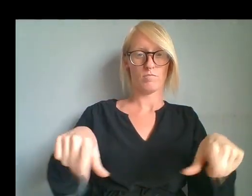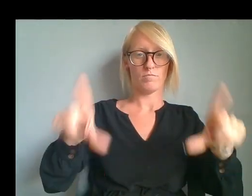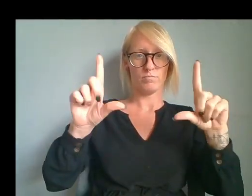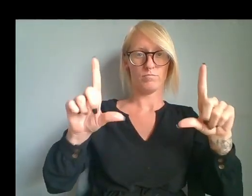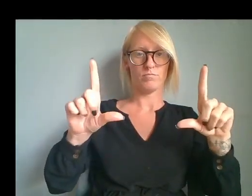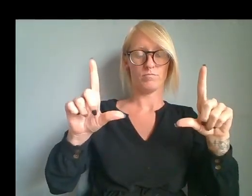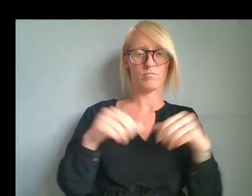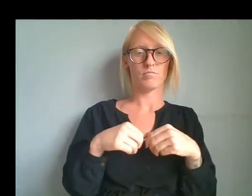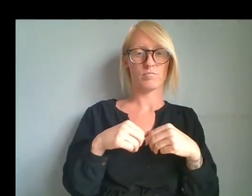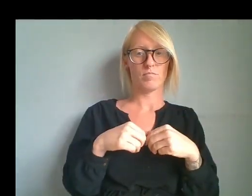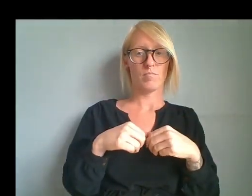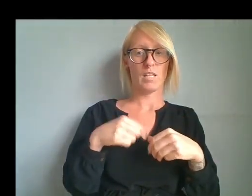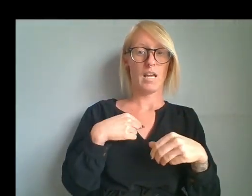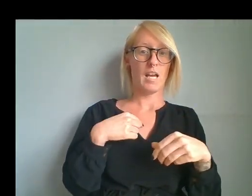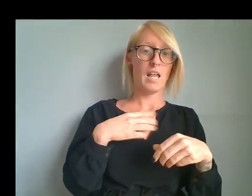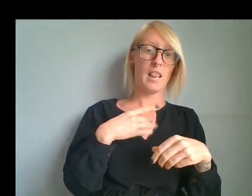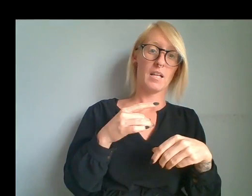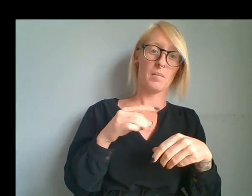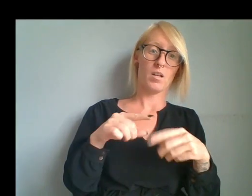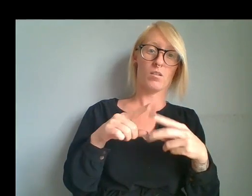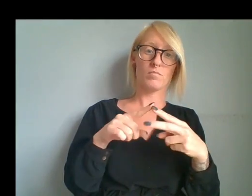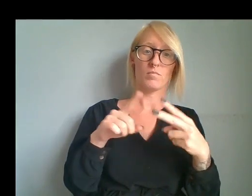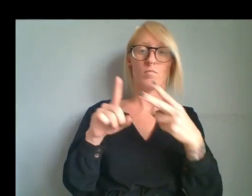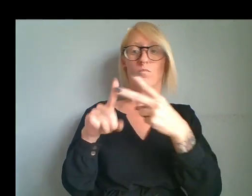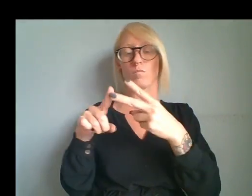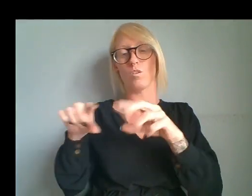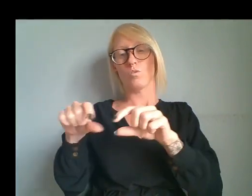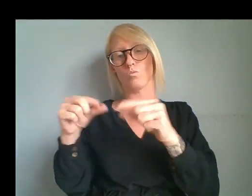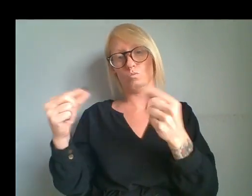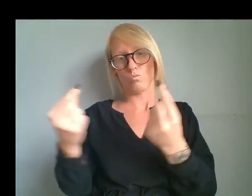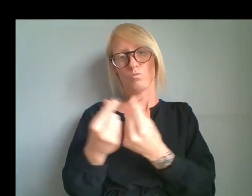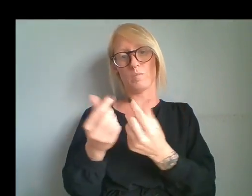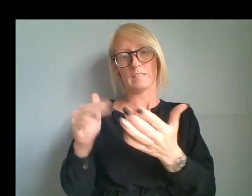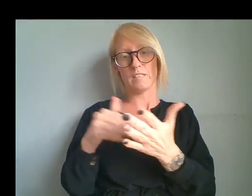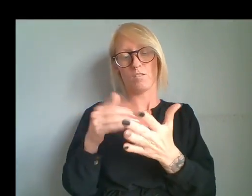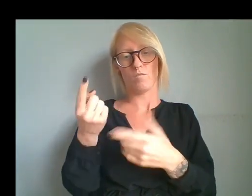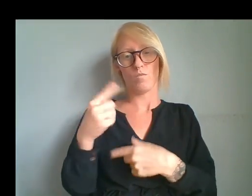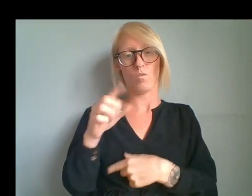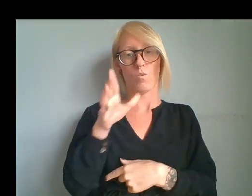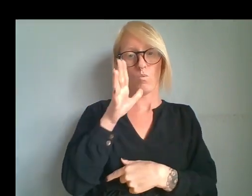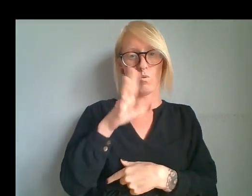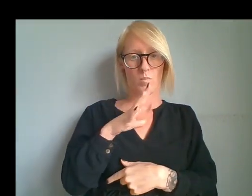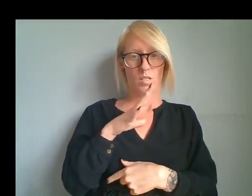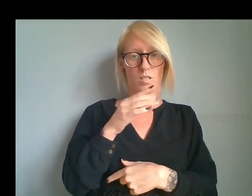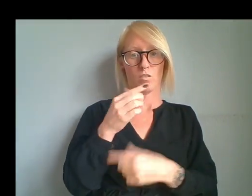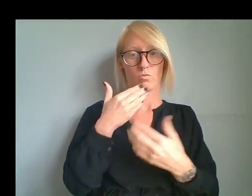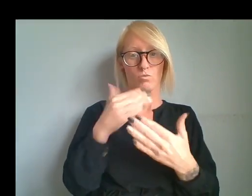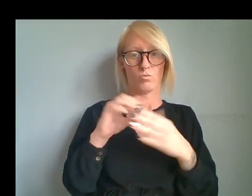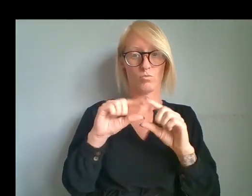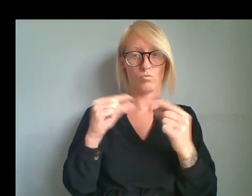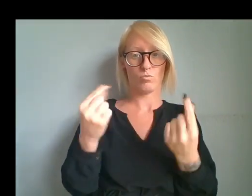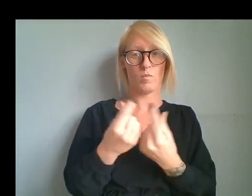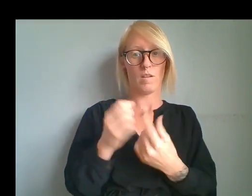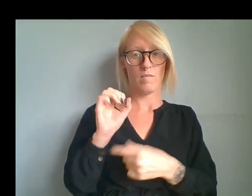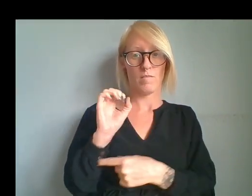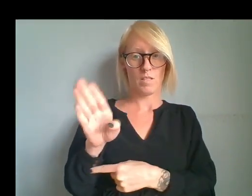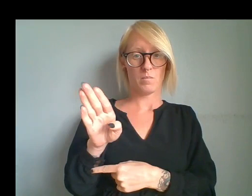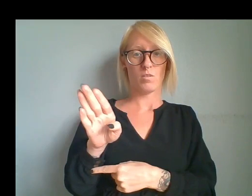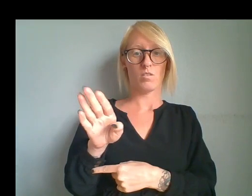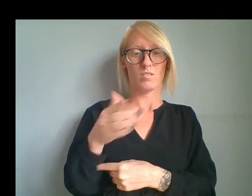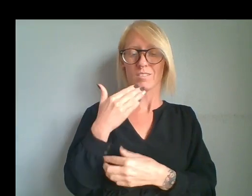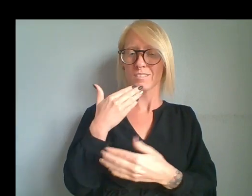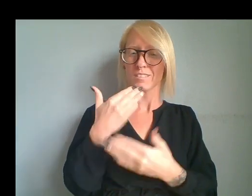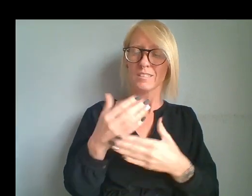What I like about groups, and I say check out Center for Women, I think they have a good group on Facebook, is I think they're good for